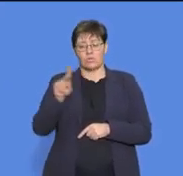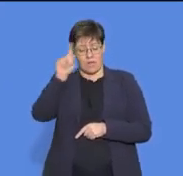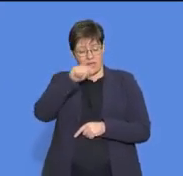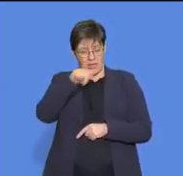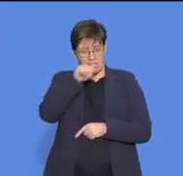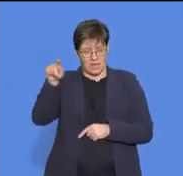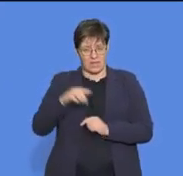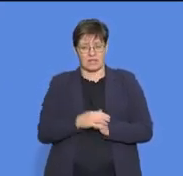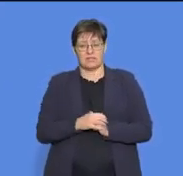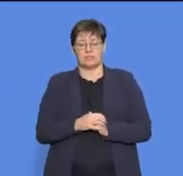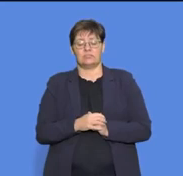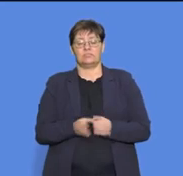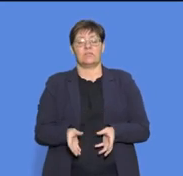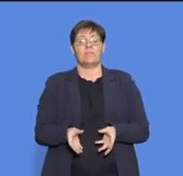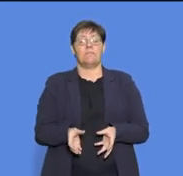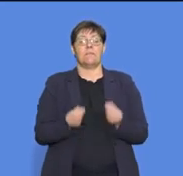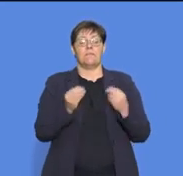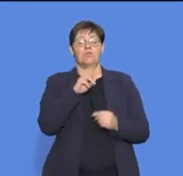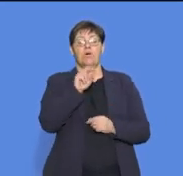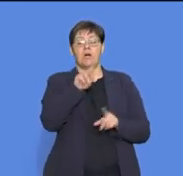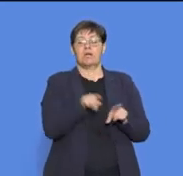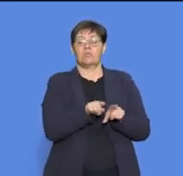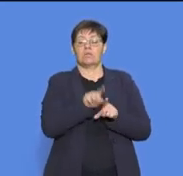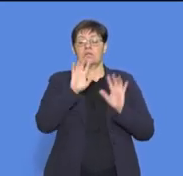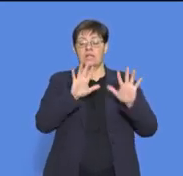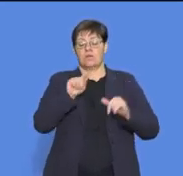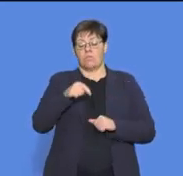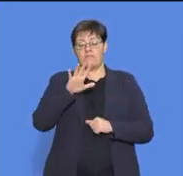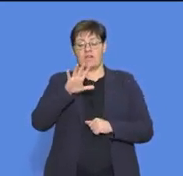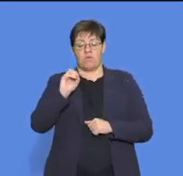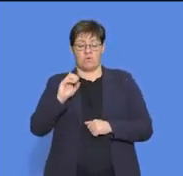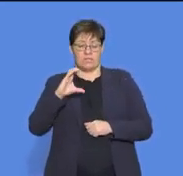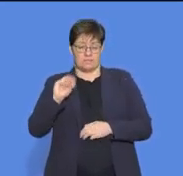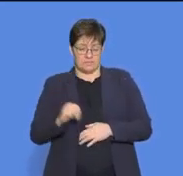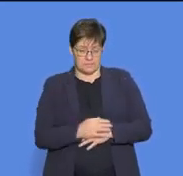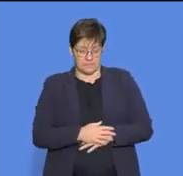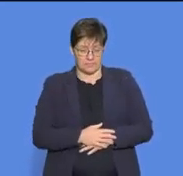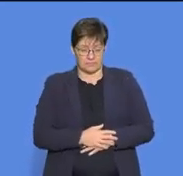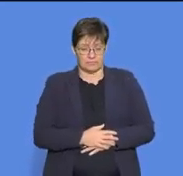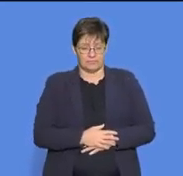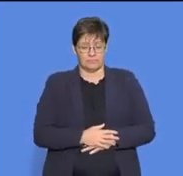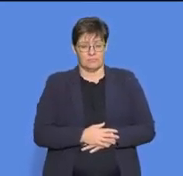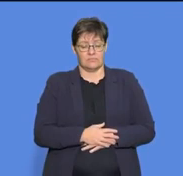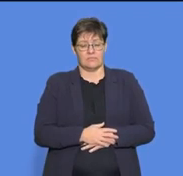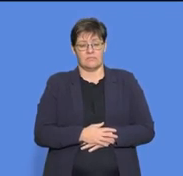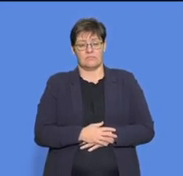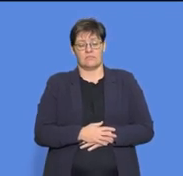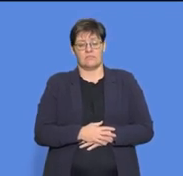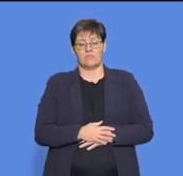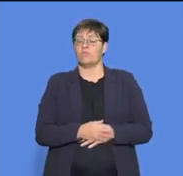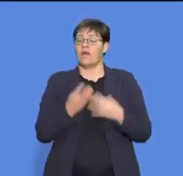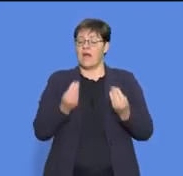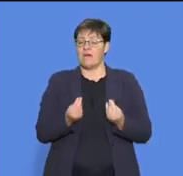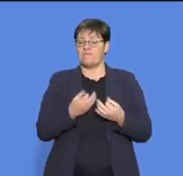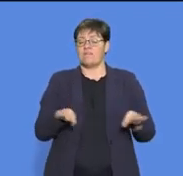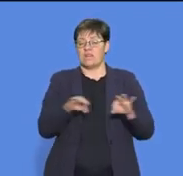UR, so we're going to take the square root of this. Taking the square root of this, we'll get the answer to be 10,50 centimeters.